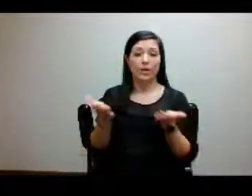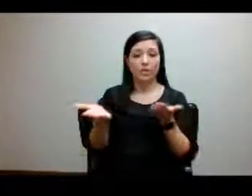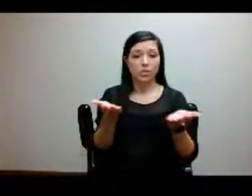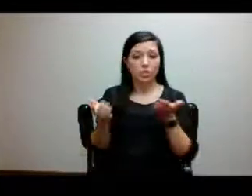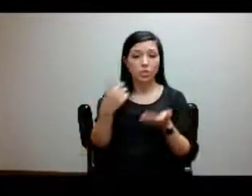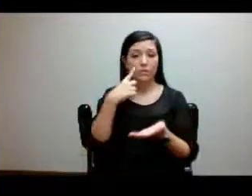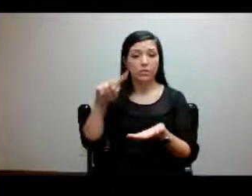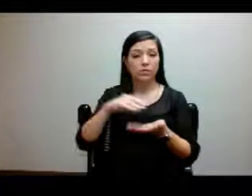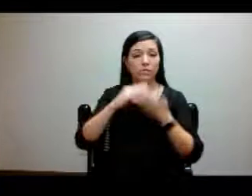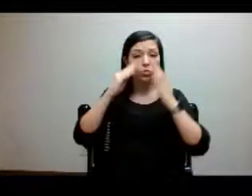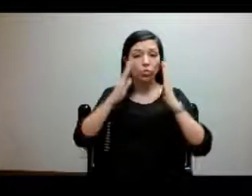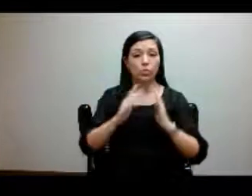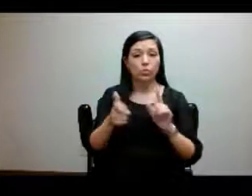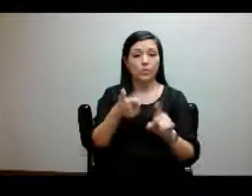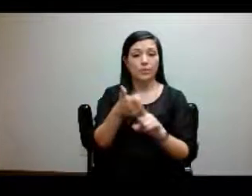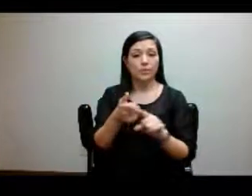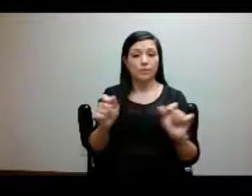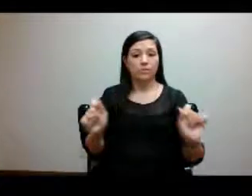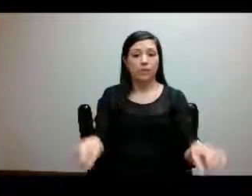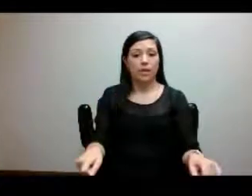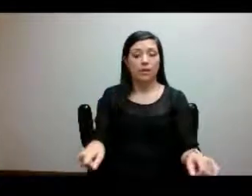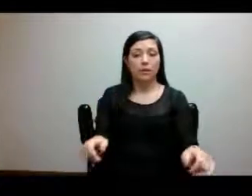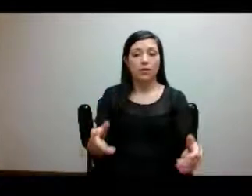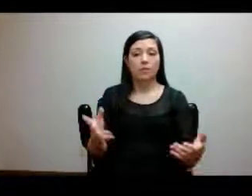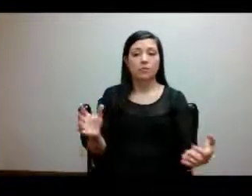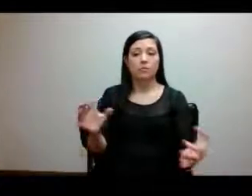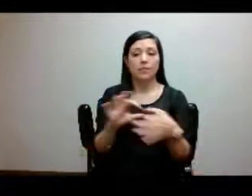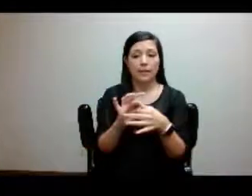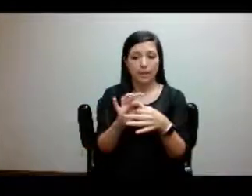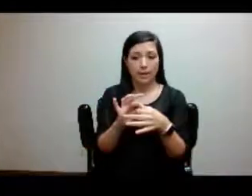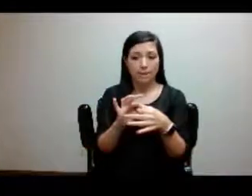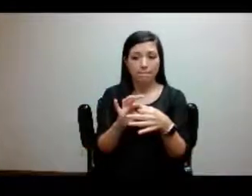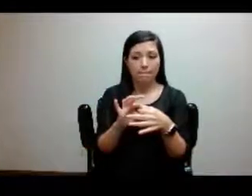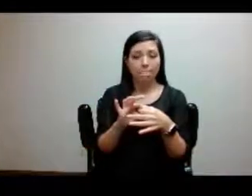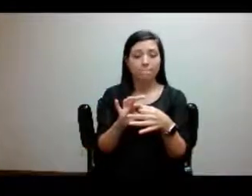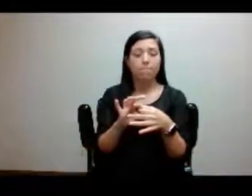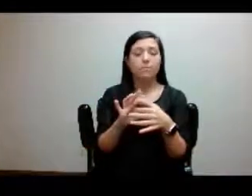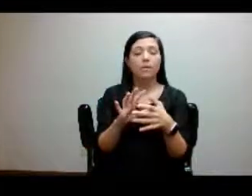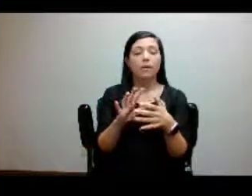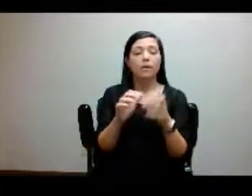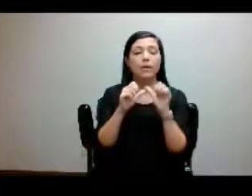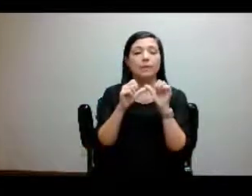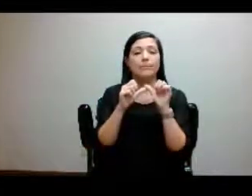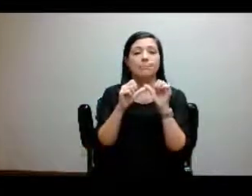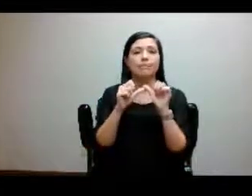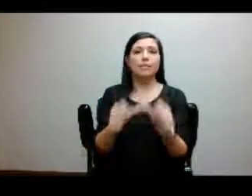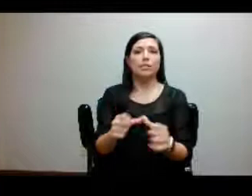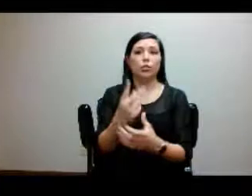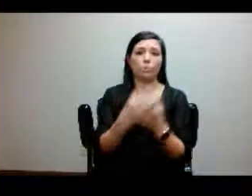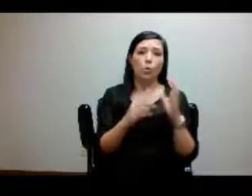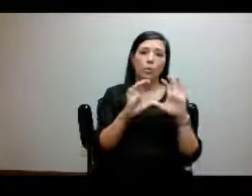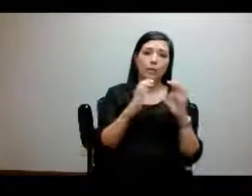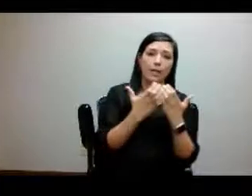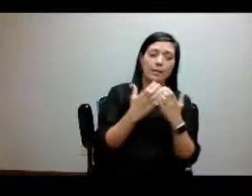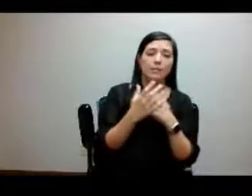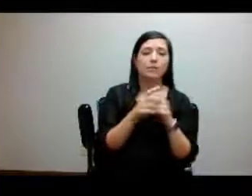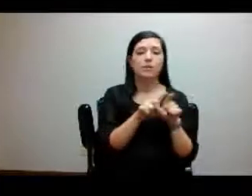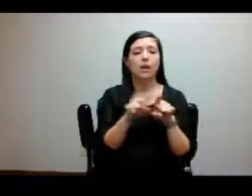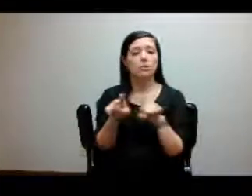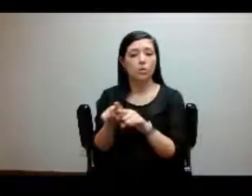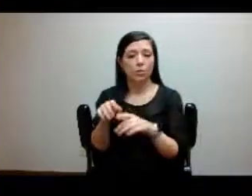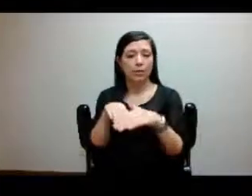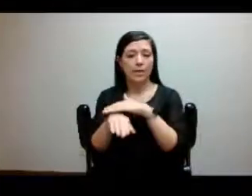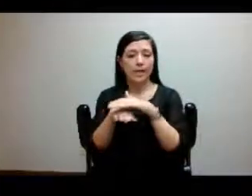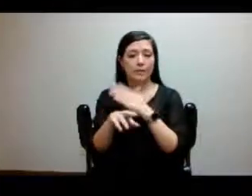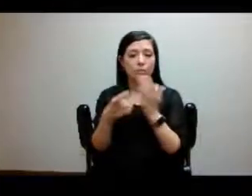to be able to connect them, to deliver devices to them to help them continue both in their classes as well as accessing our resources